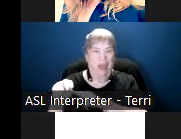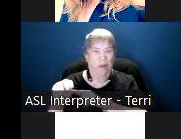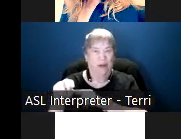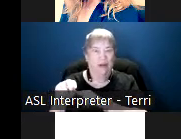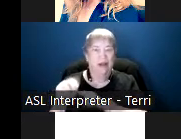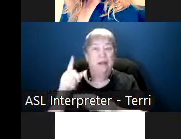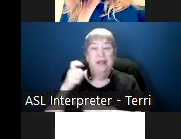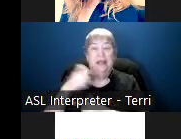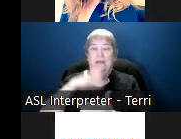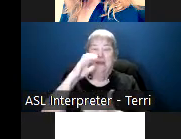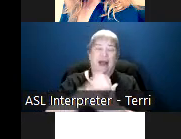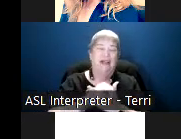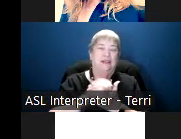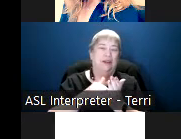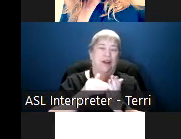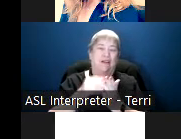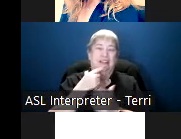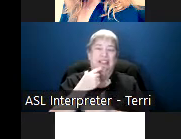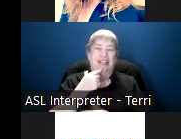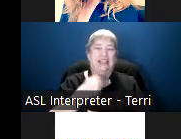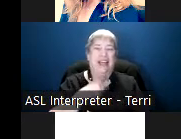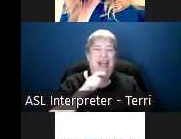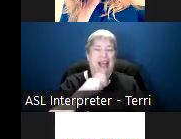because my husband has often said I should wear one of those